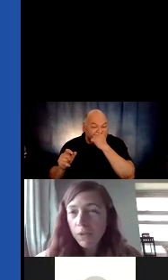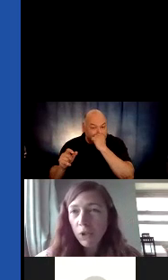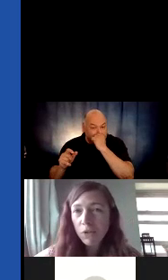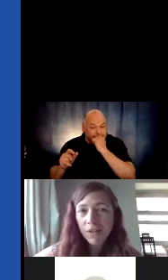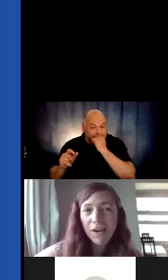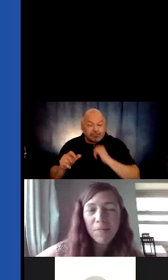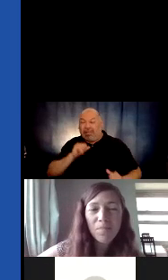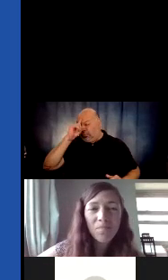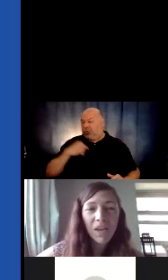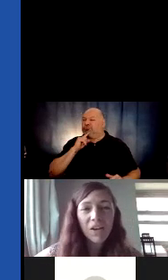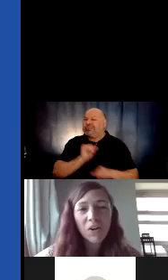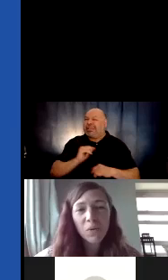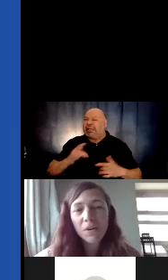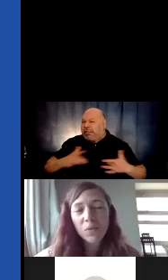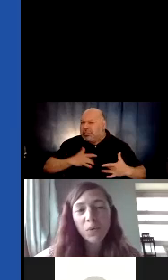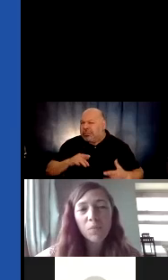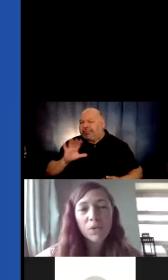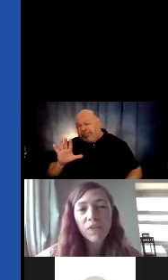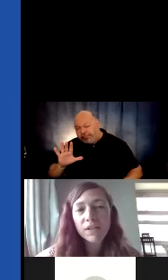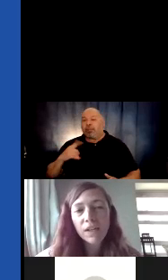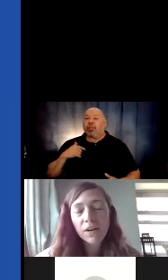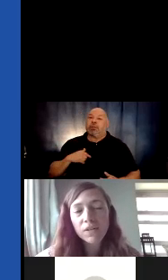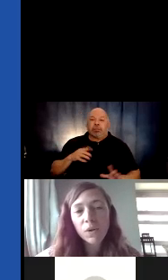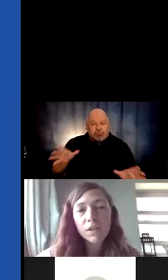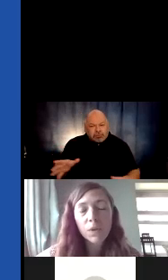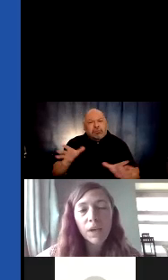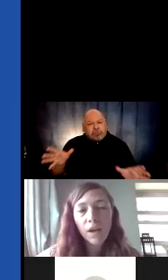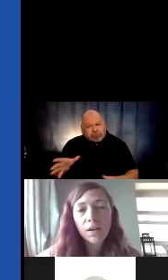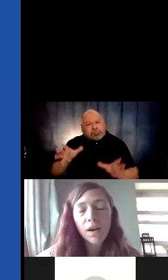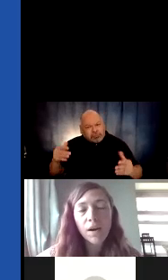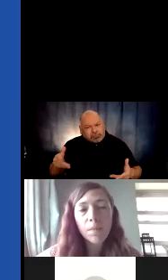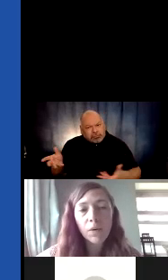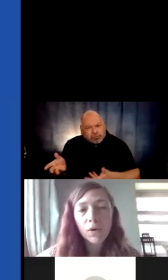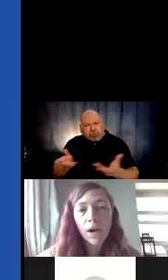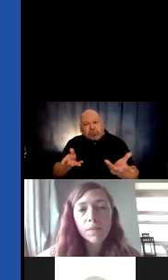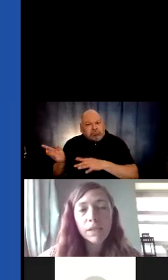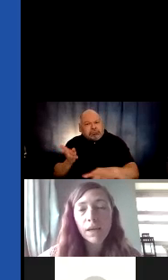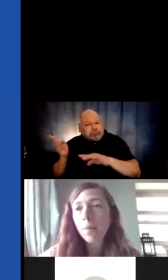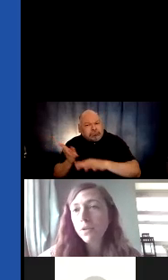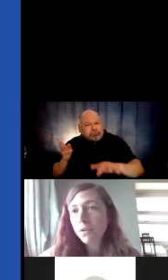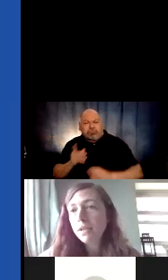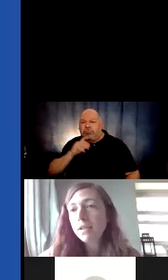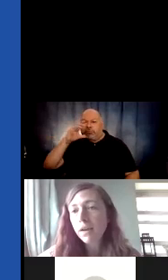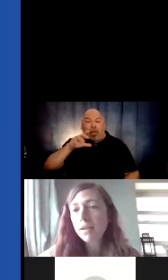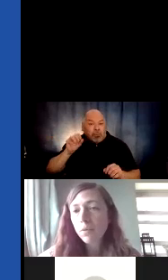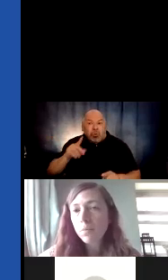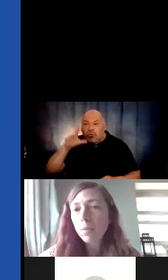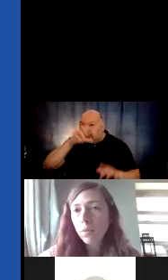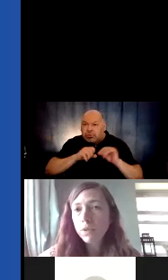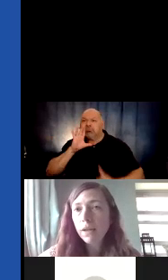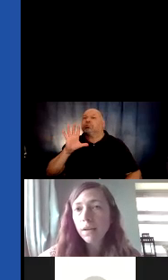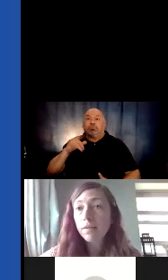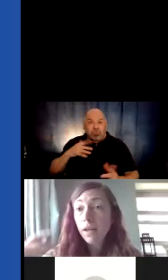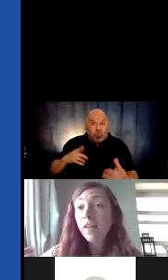super concerned. We're pushing vaccine out as quickly as we can, and we're not missing any opportunities to vaccinate when